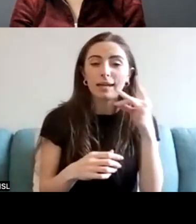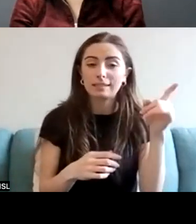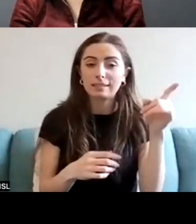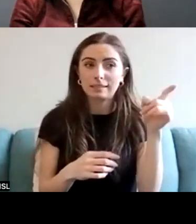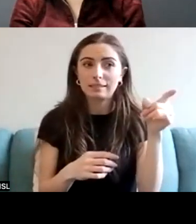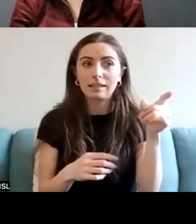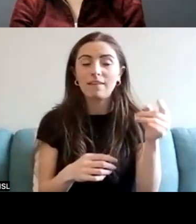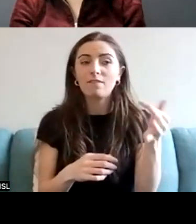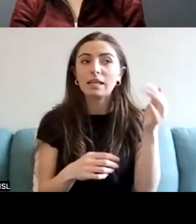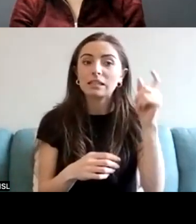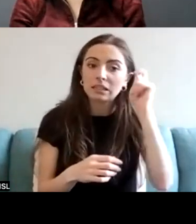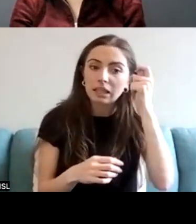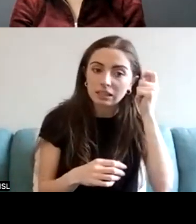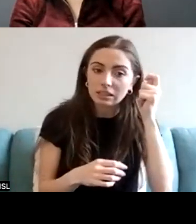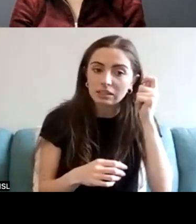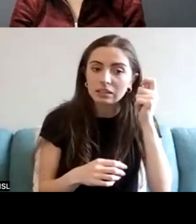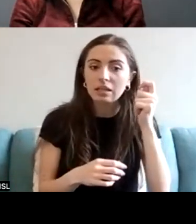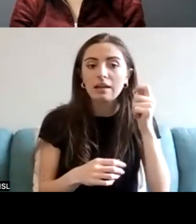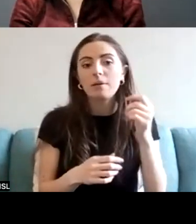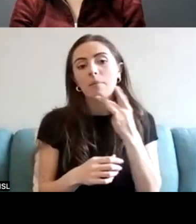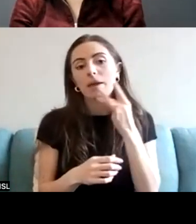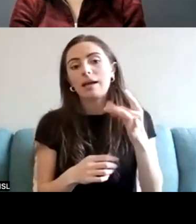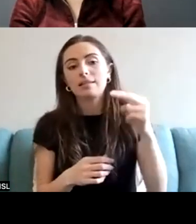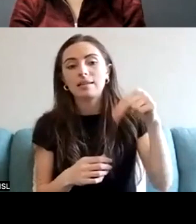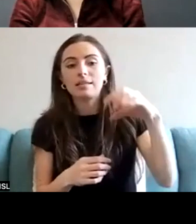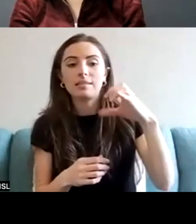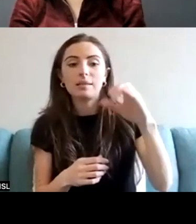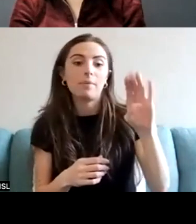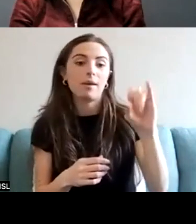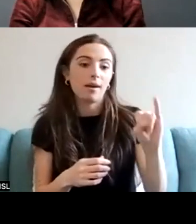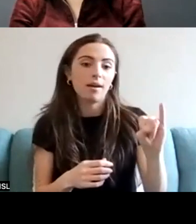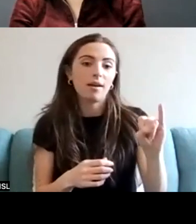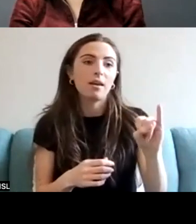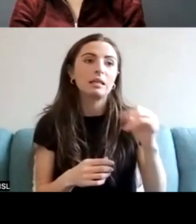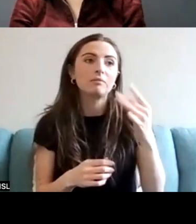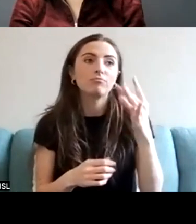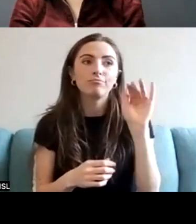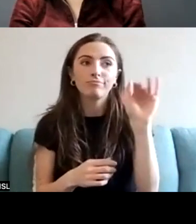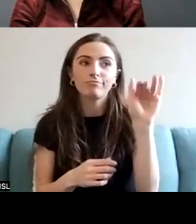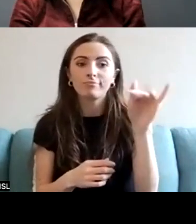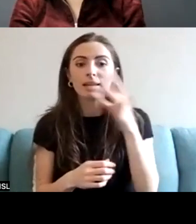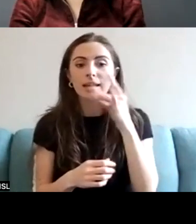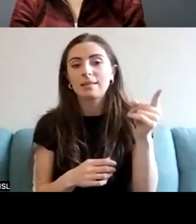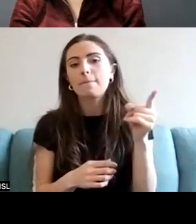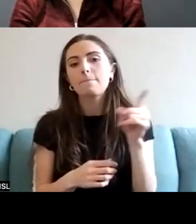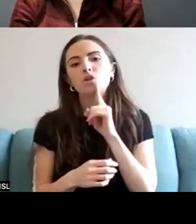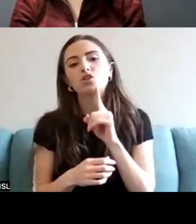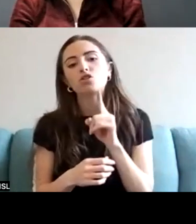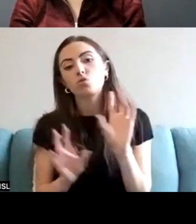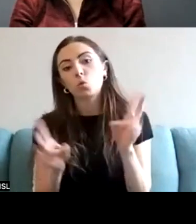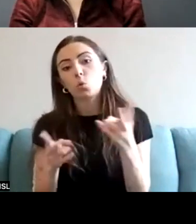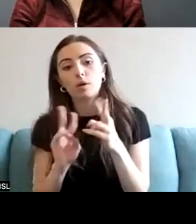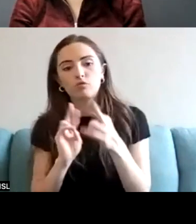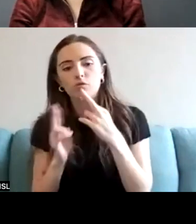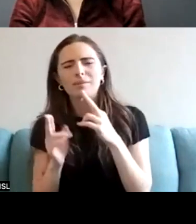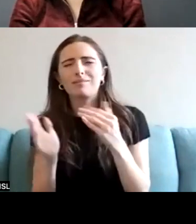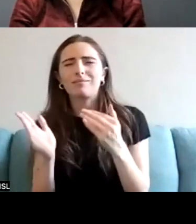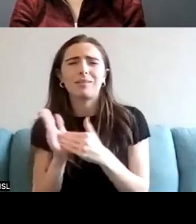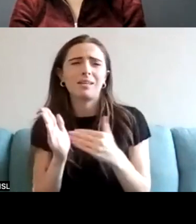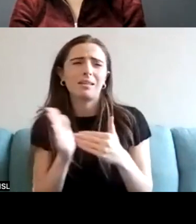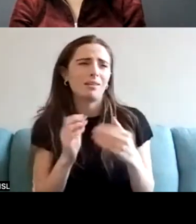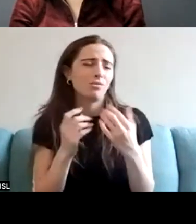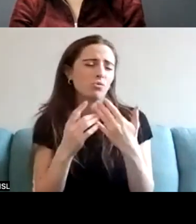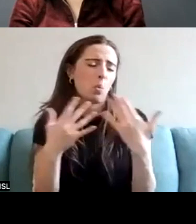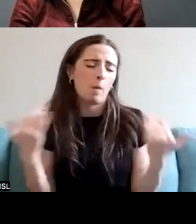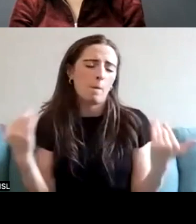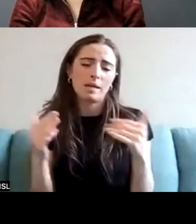it. Talk to NCBI on that as well. But there are, just to briefly answer your question, yes, there are tons of screen readers